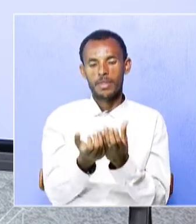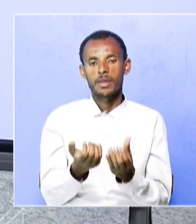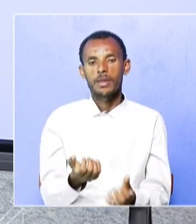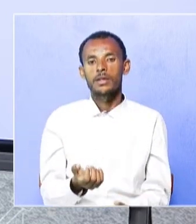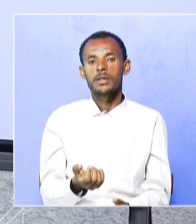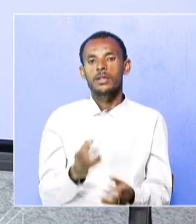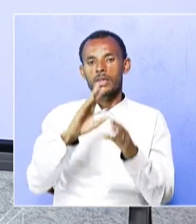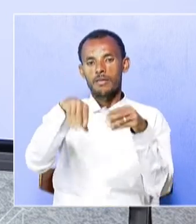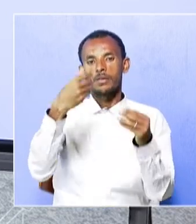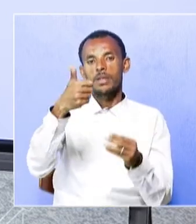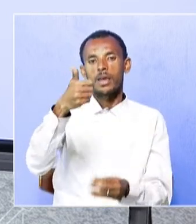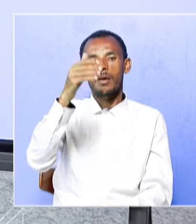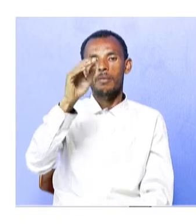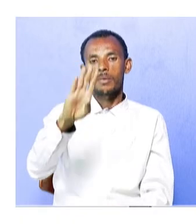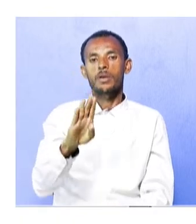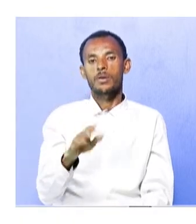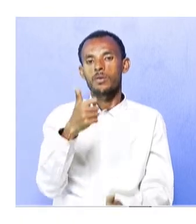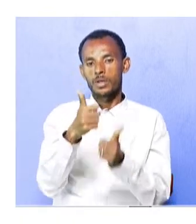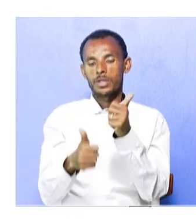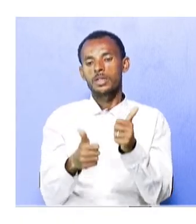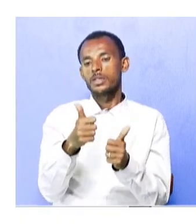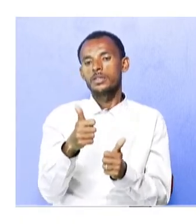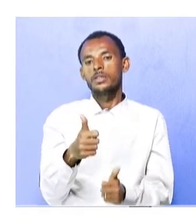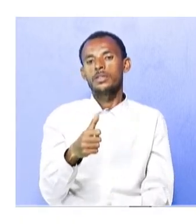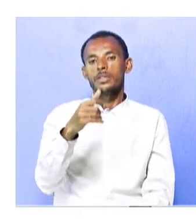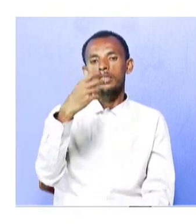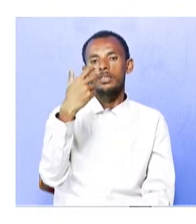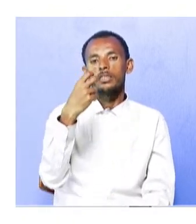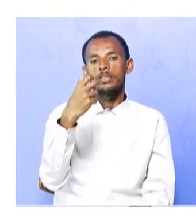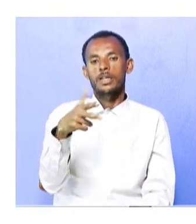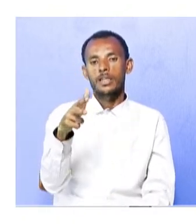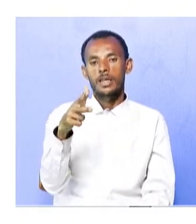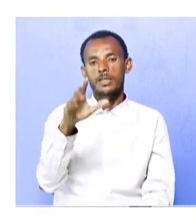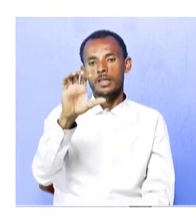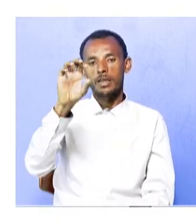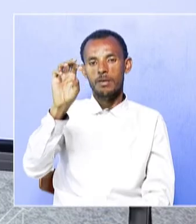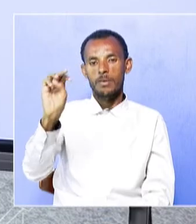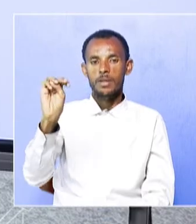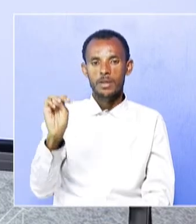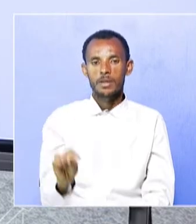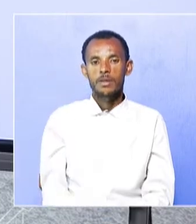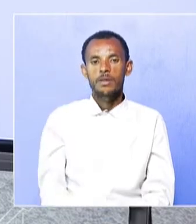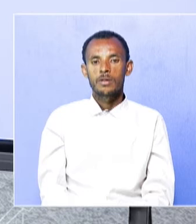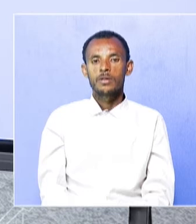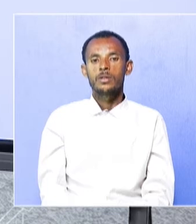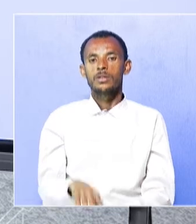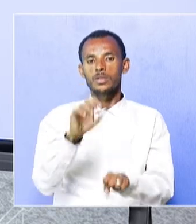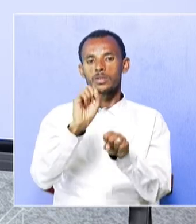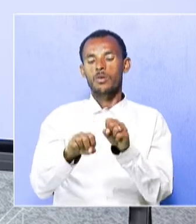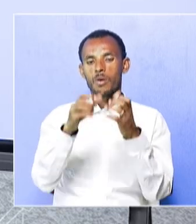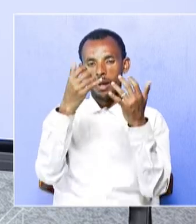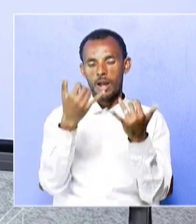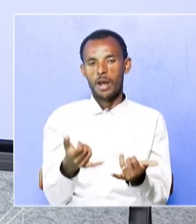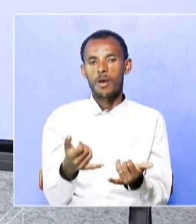or gives you AB, which is 13 centimeter, right? So